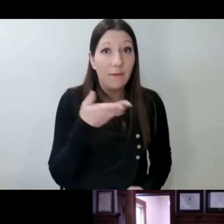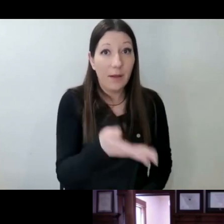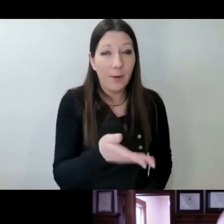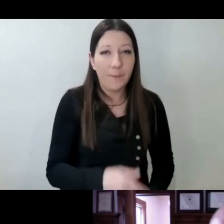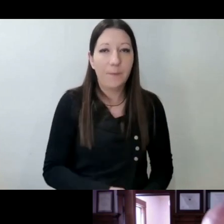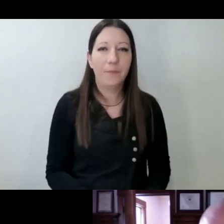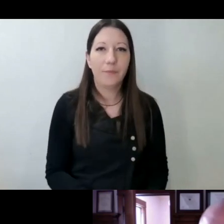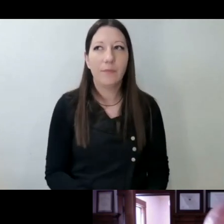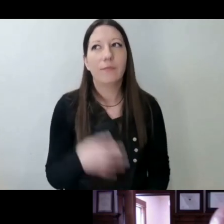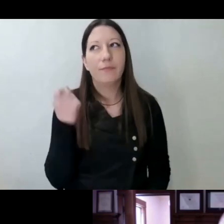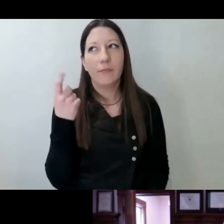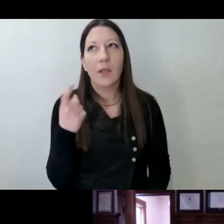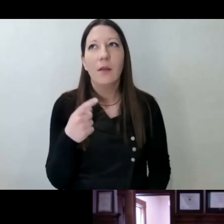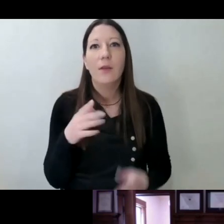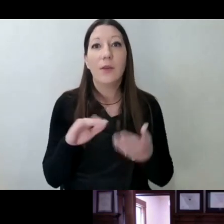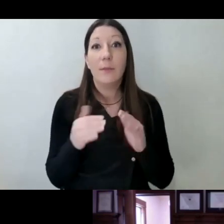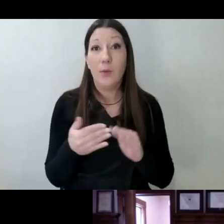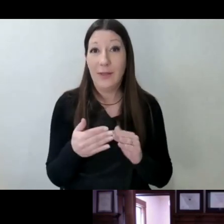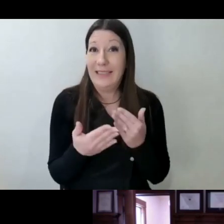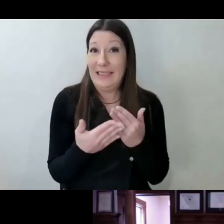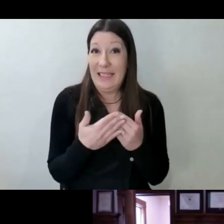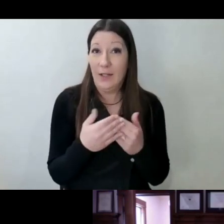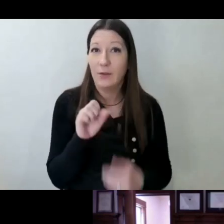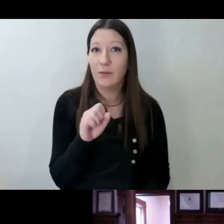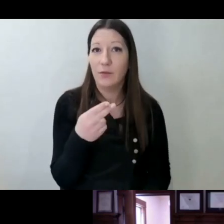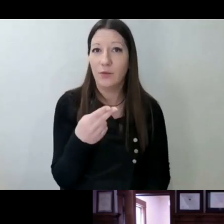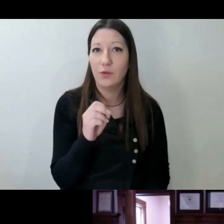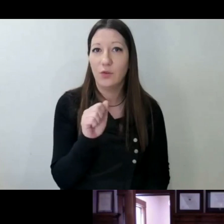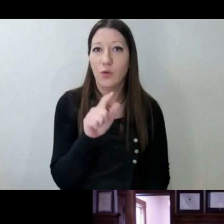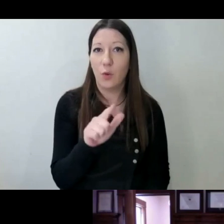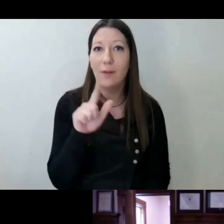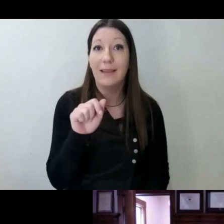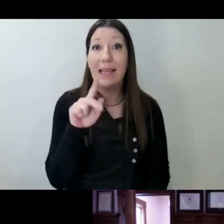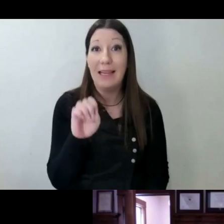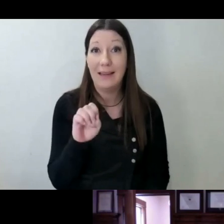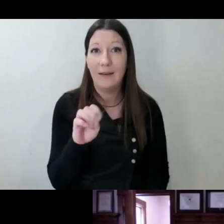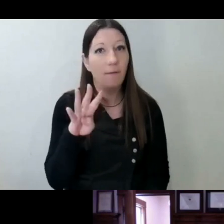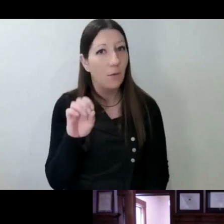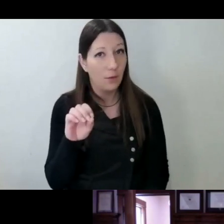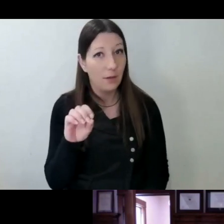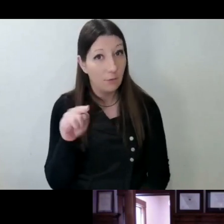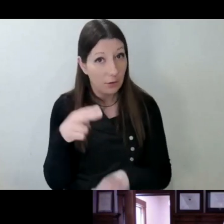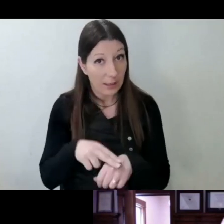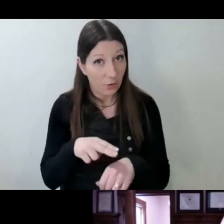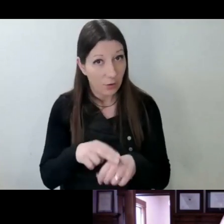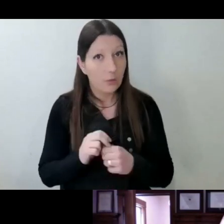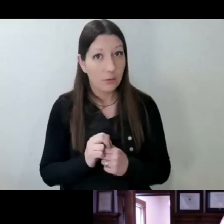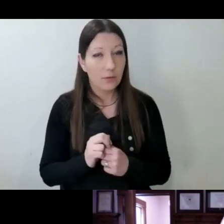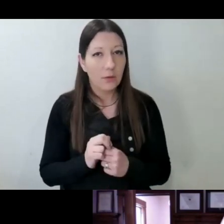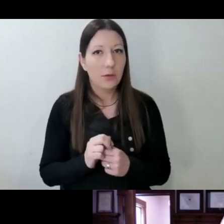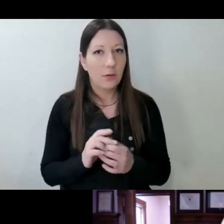kind of right on the border of Shoal Lake 40 First Nation. So there is that kind of close connection between the communities, but also this very